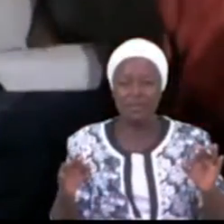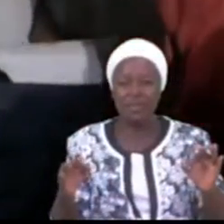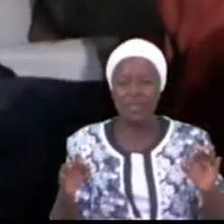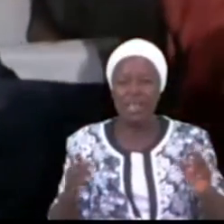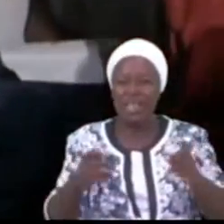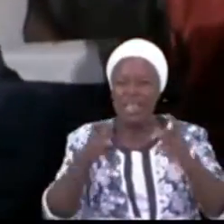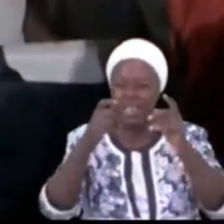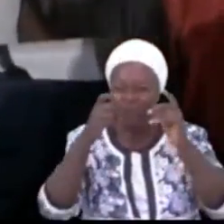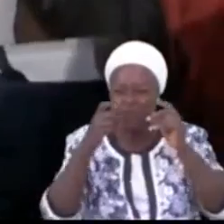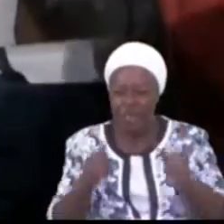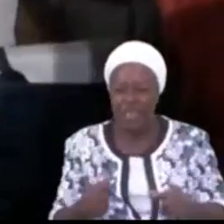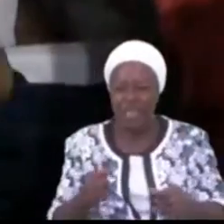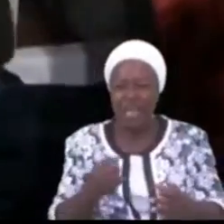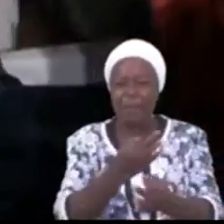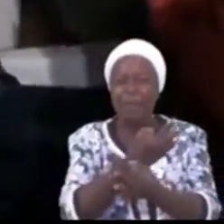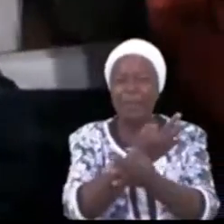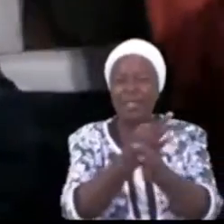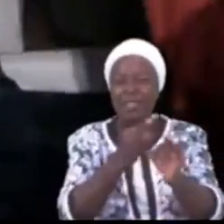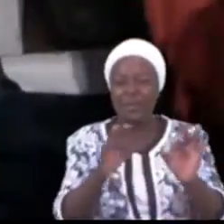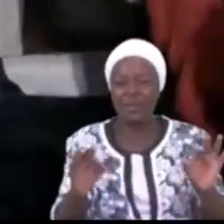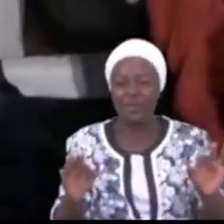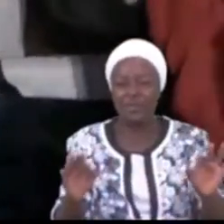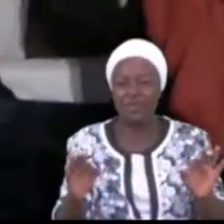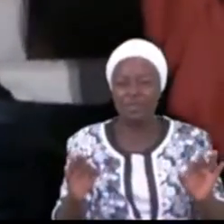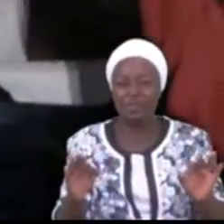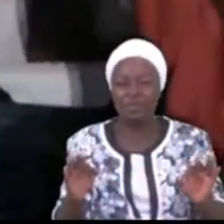Immediate emancipation.